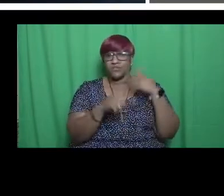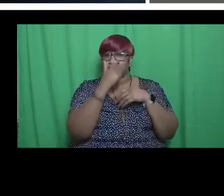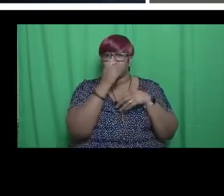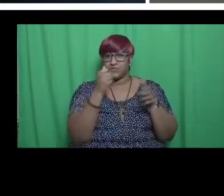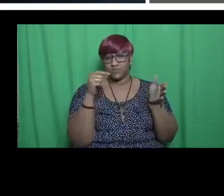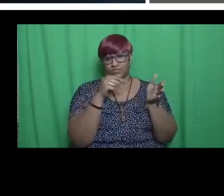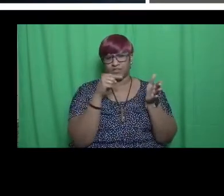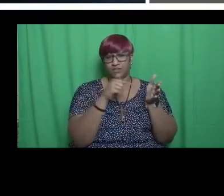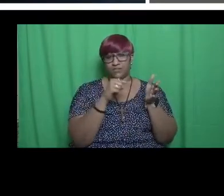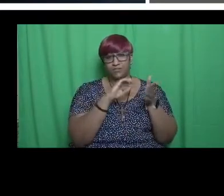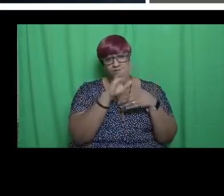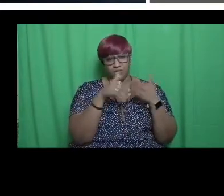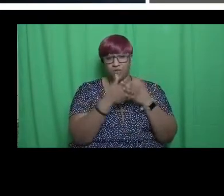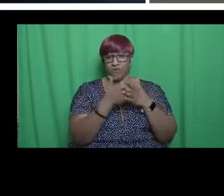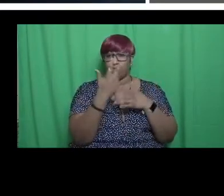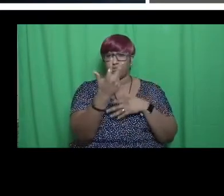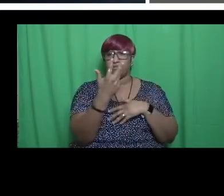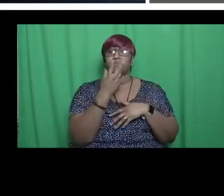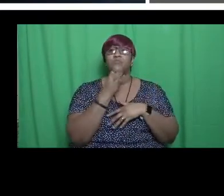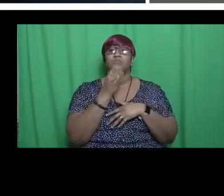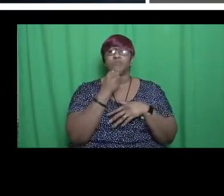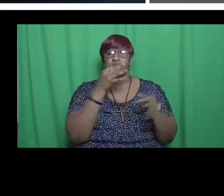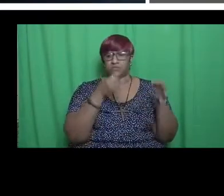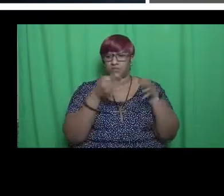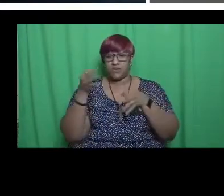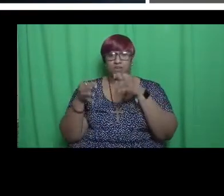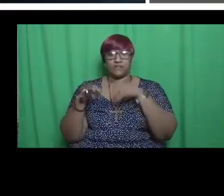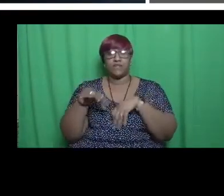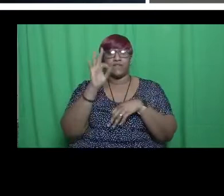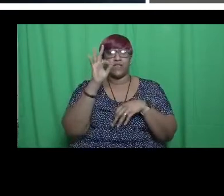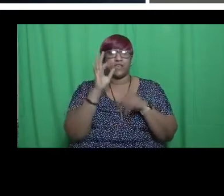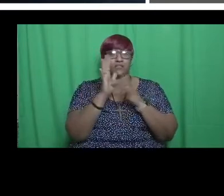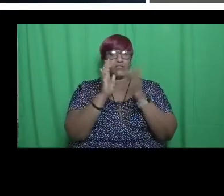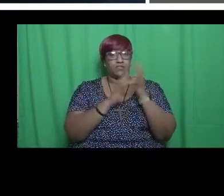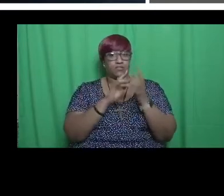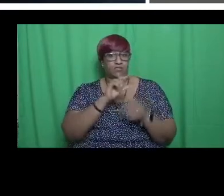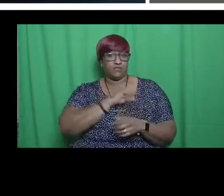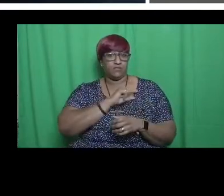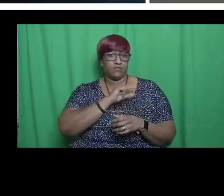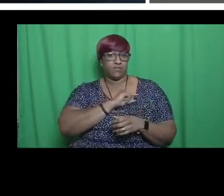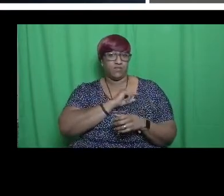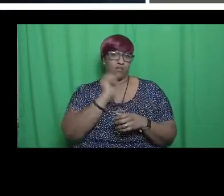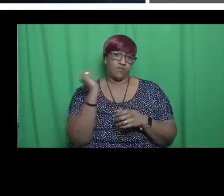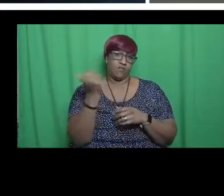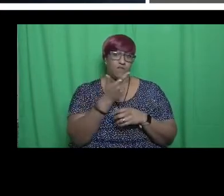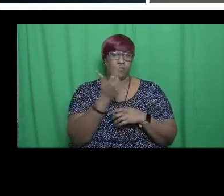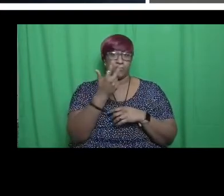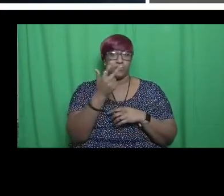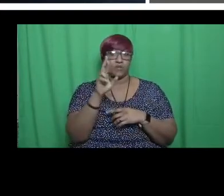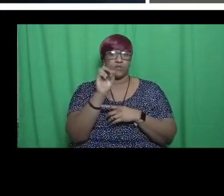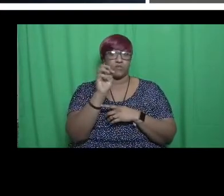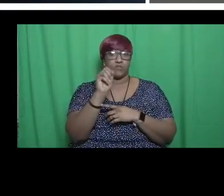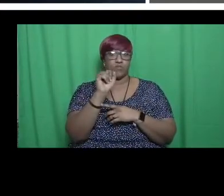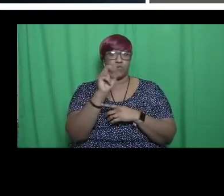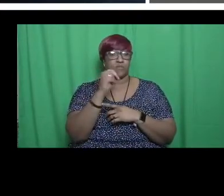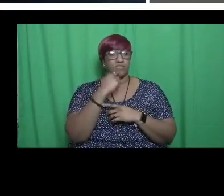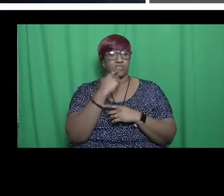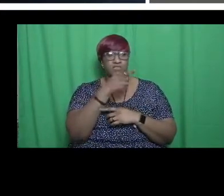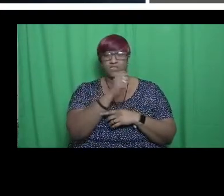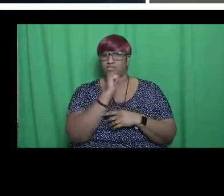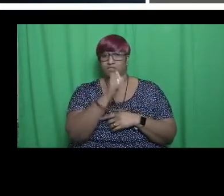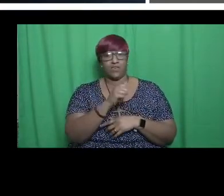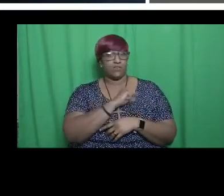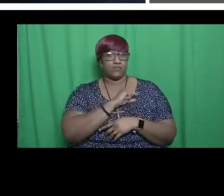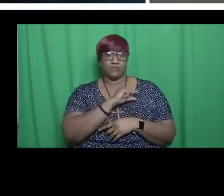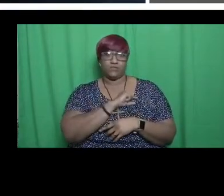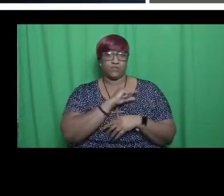this. All 3 Jewish trials found Jesus guilty. All 3 Roman trials said he's not